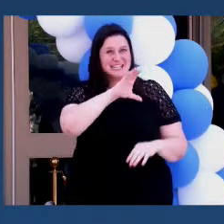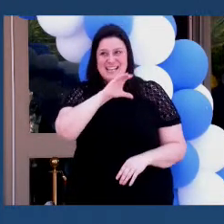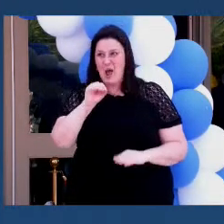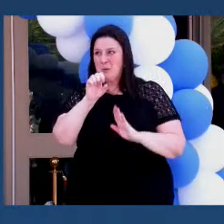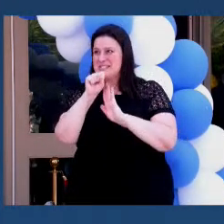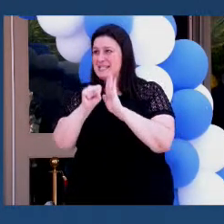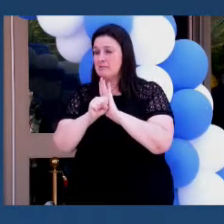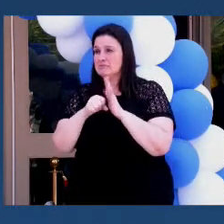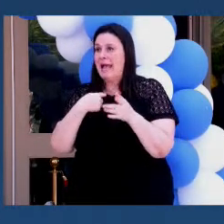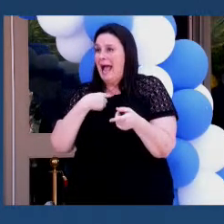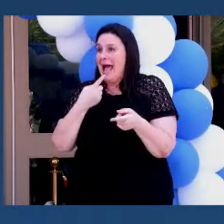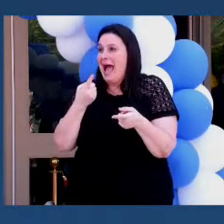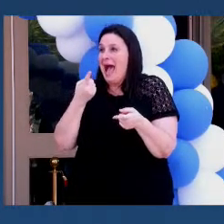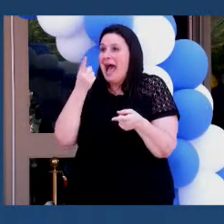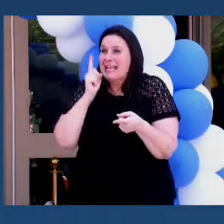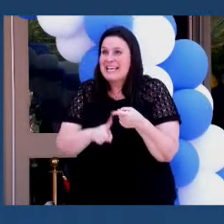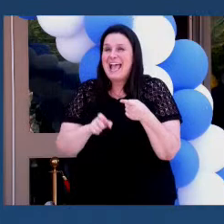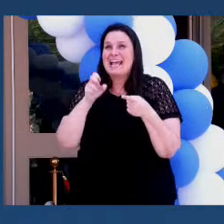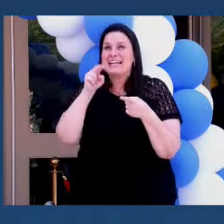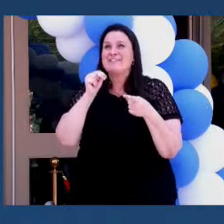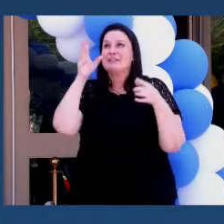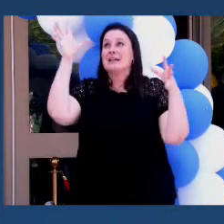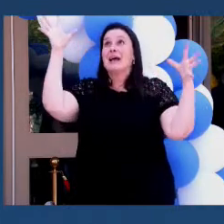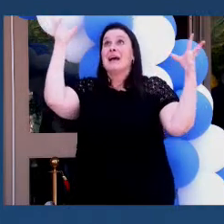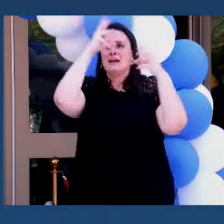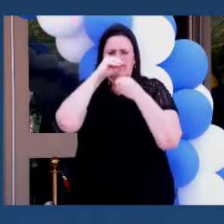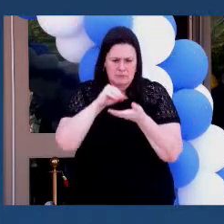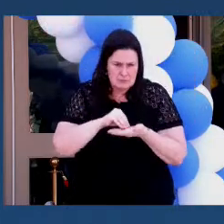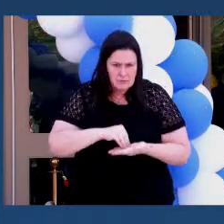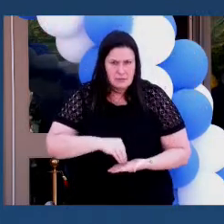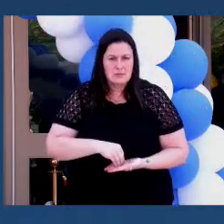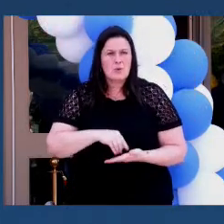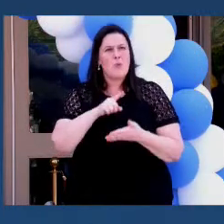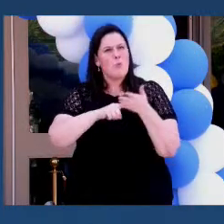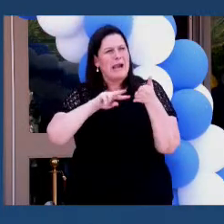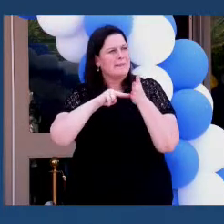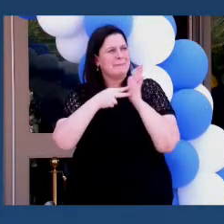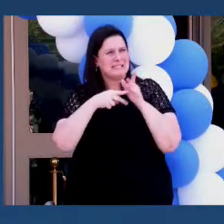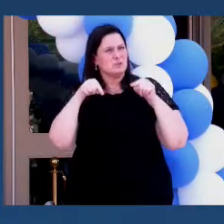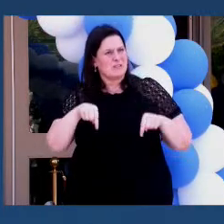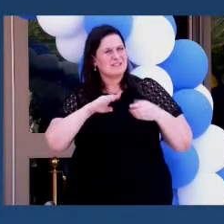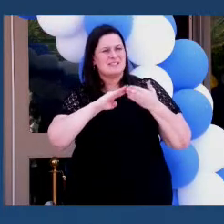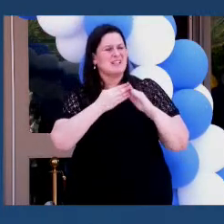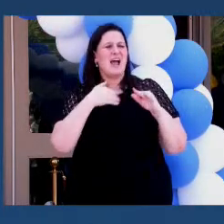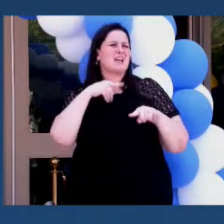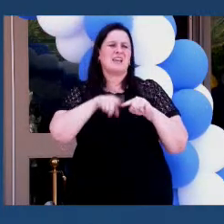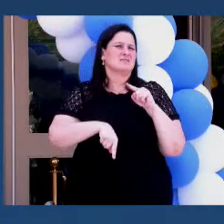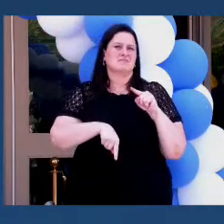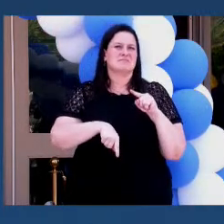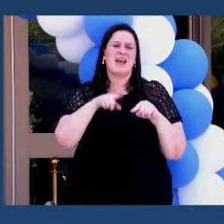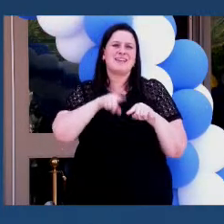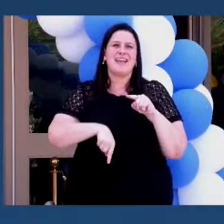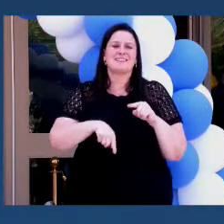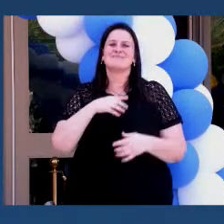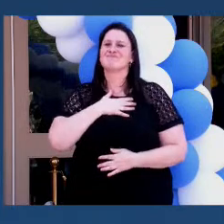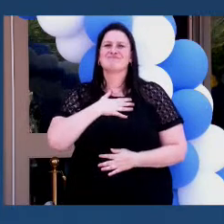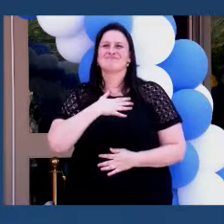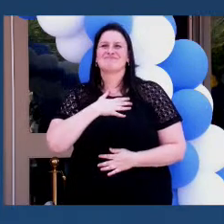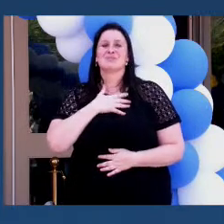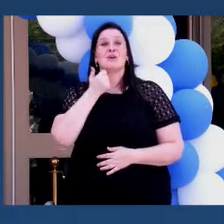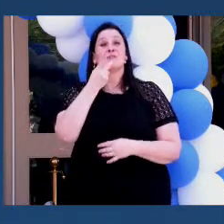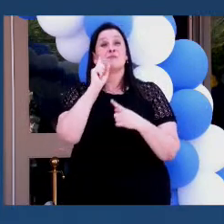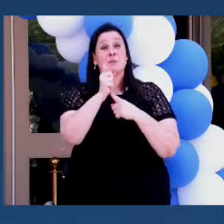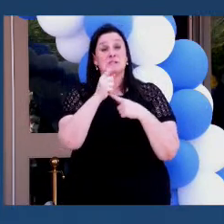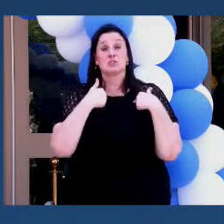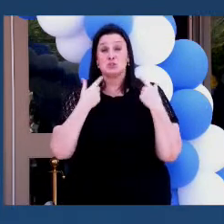I can't put into words what he still means to our city and to our community. So just for a few minutes, I'm